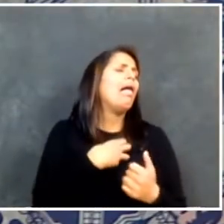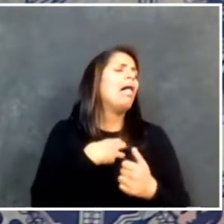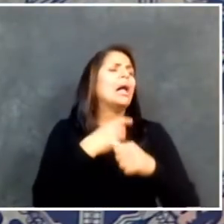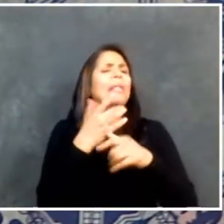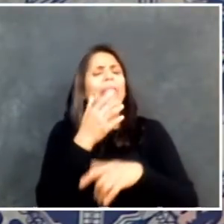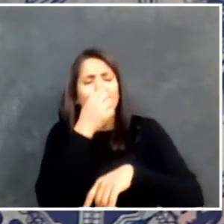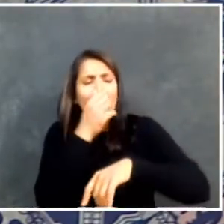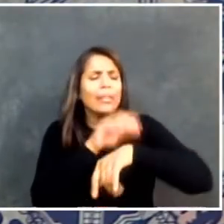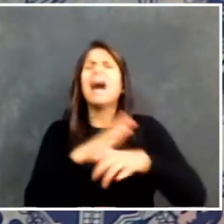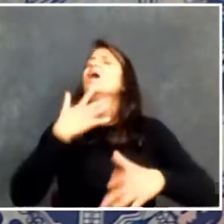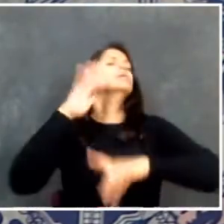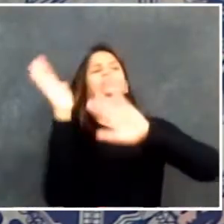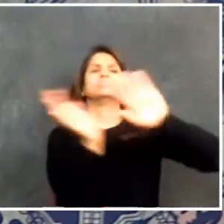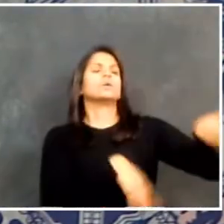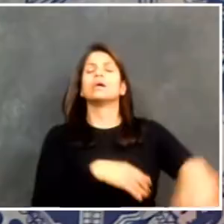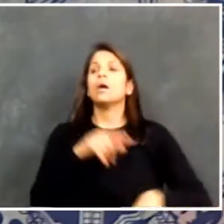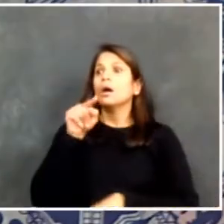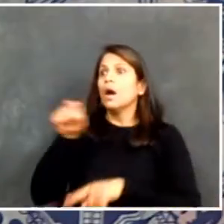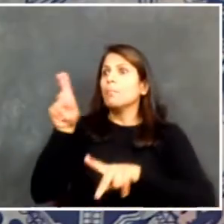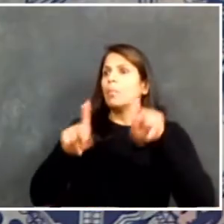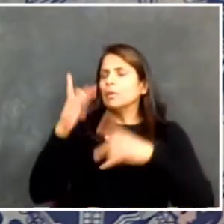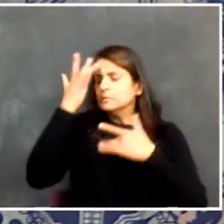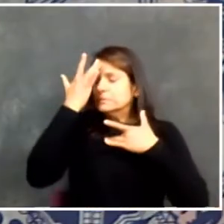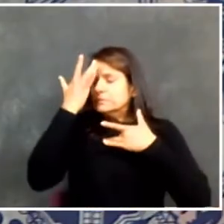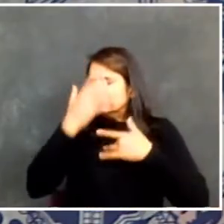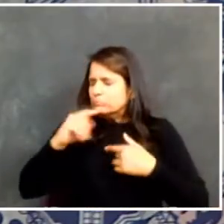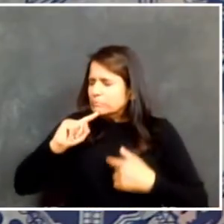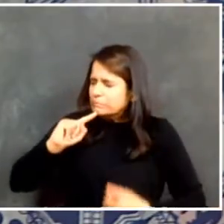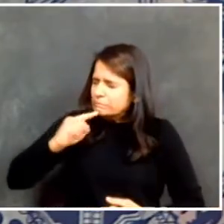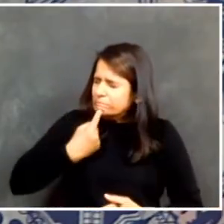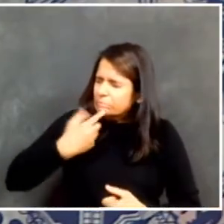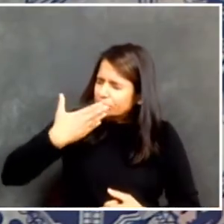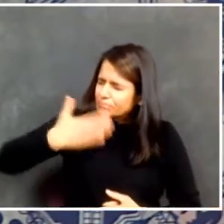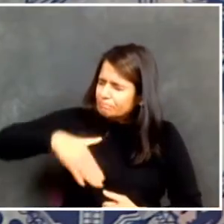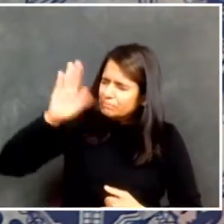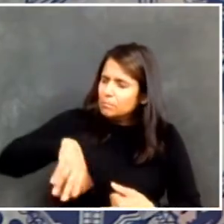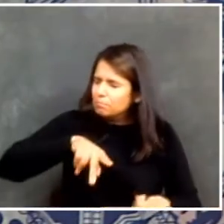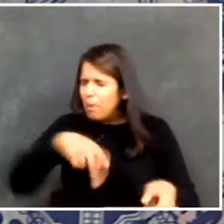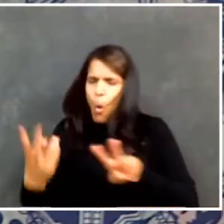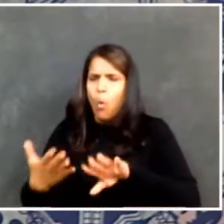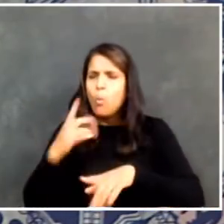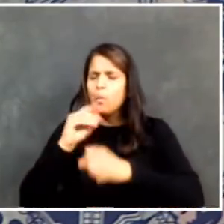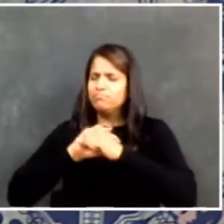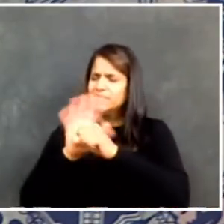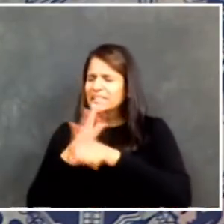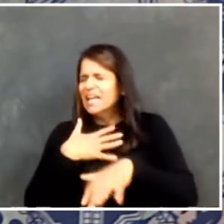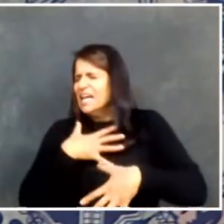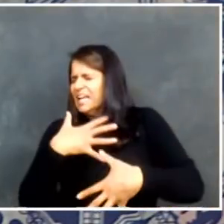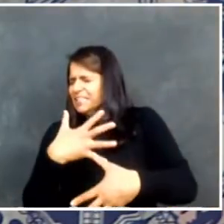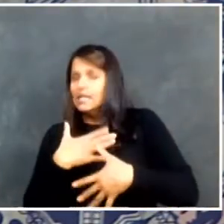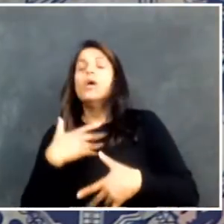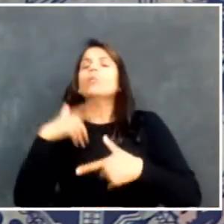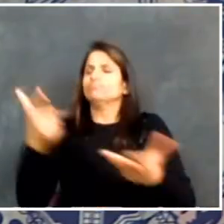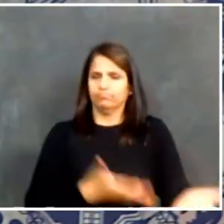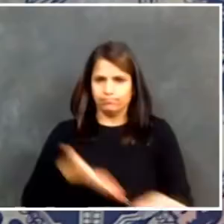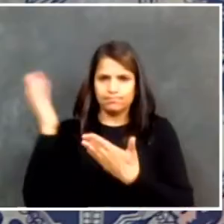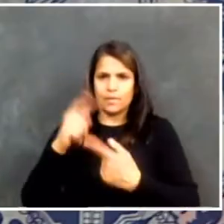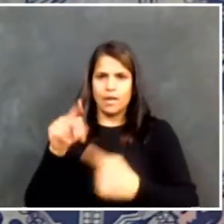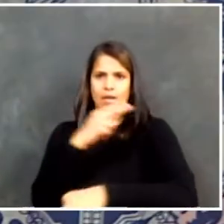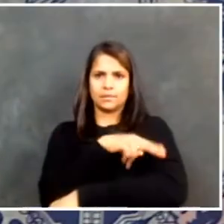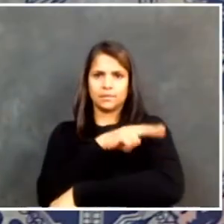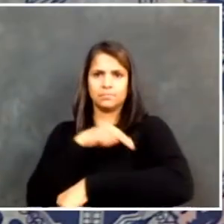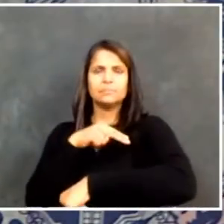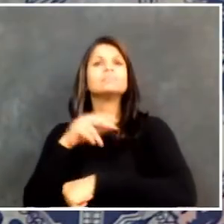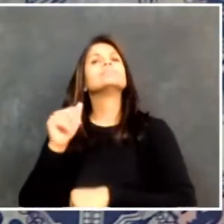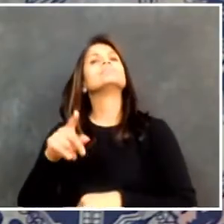only prioritized them, but did an extraordinary job saving lives. I think there's a different issue about cardiac arrest,